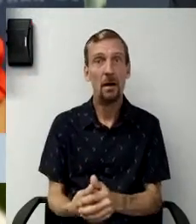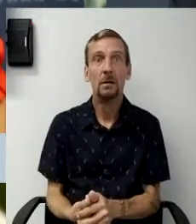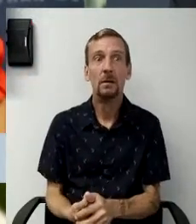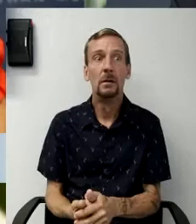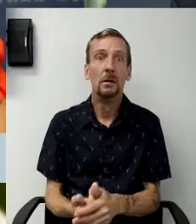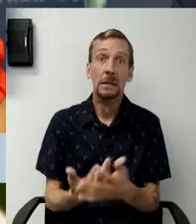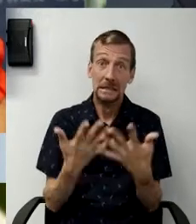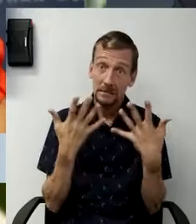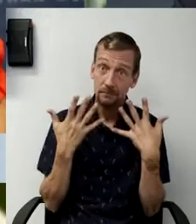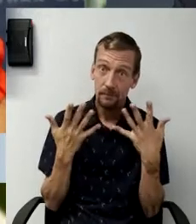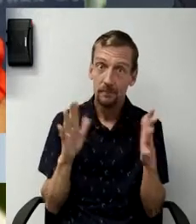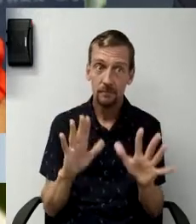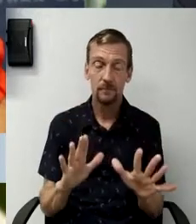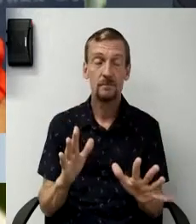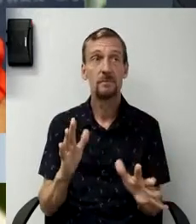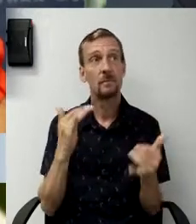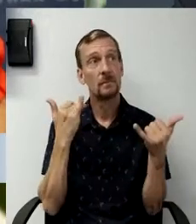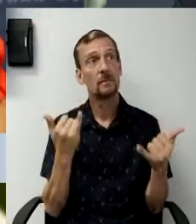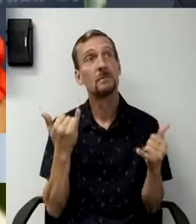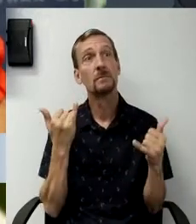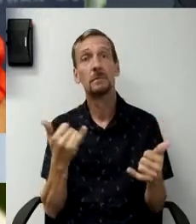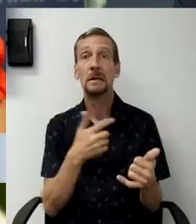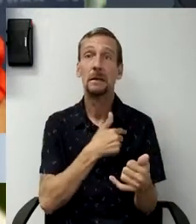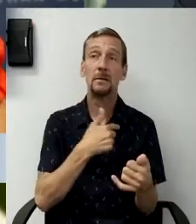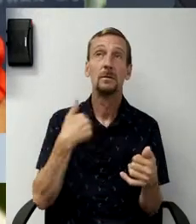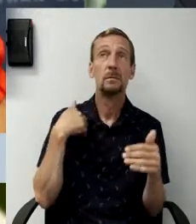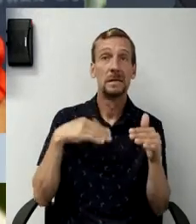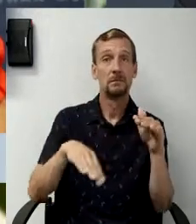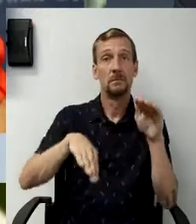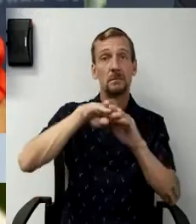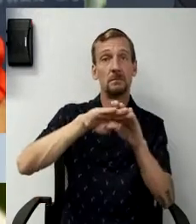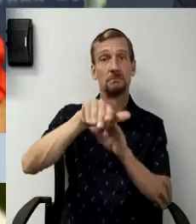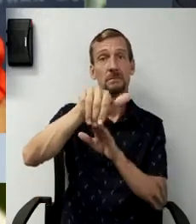And sadly, we're now up to